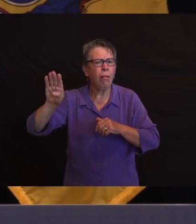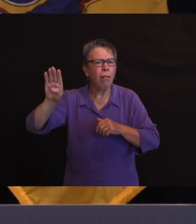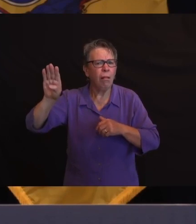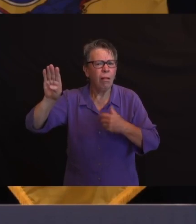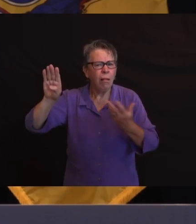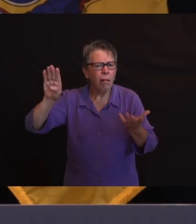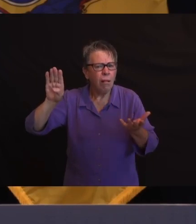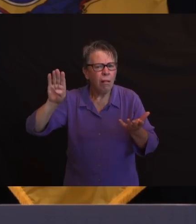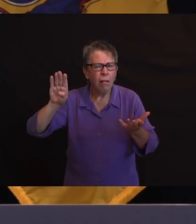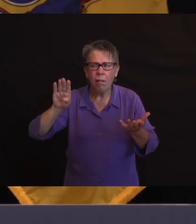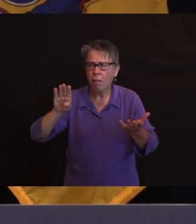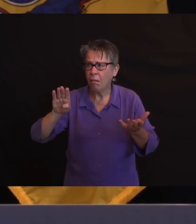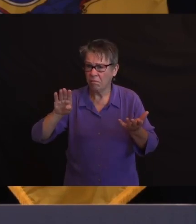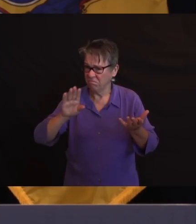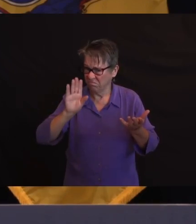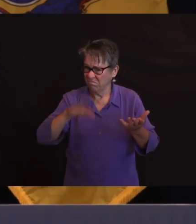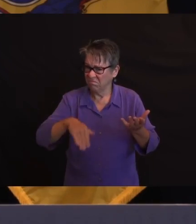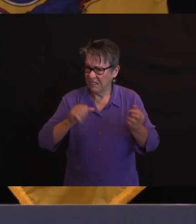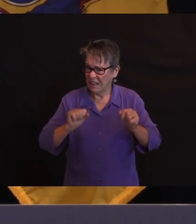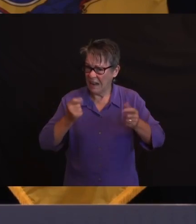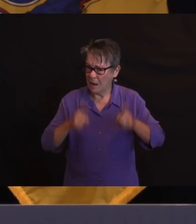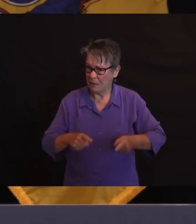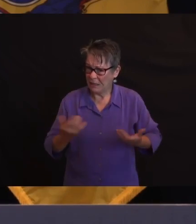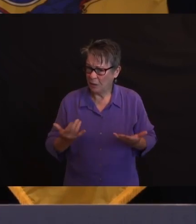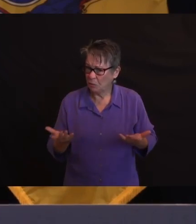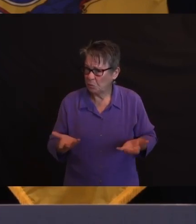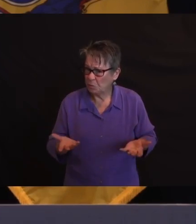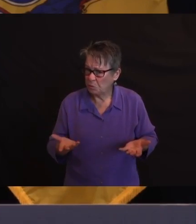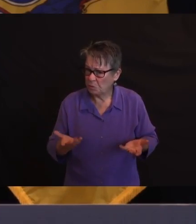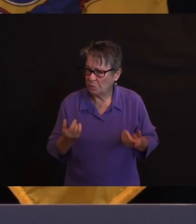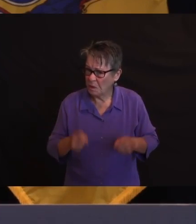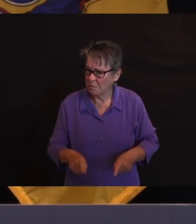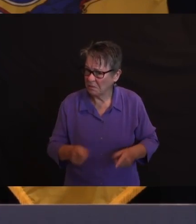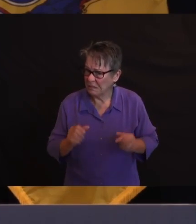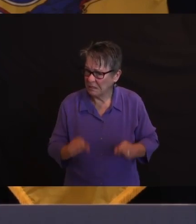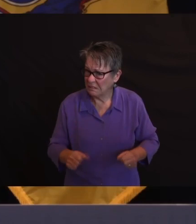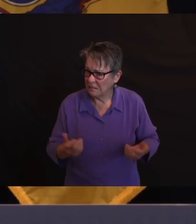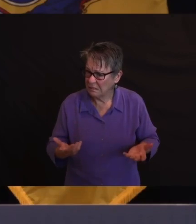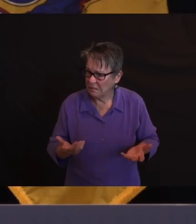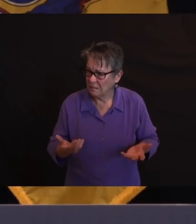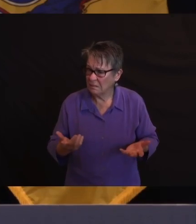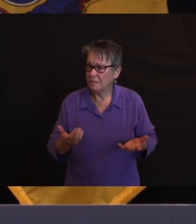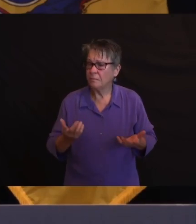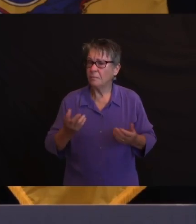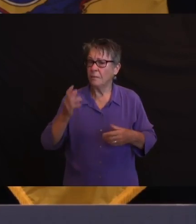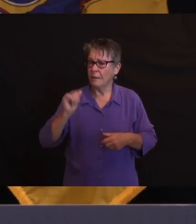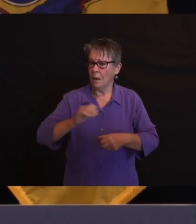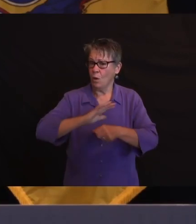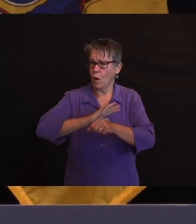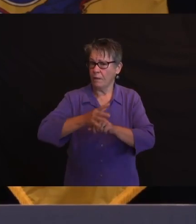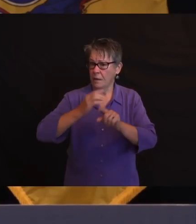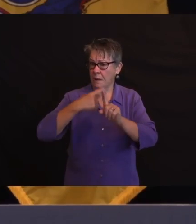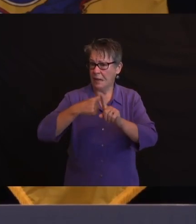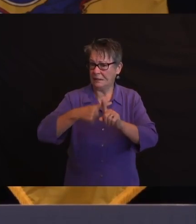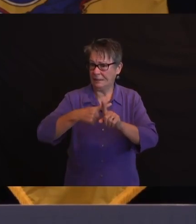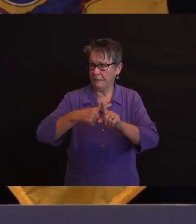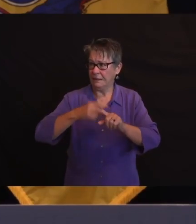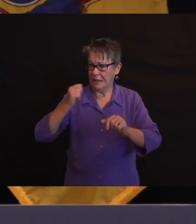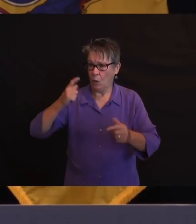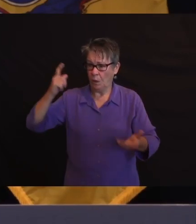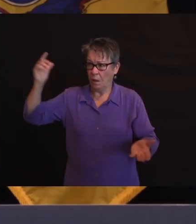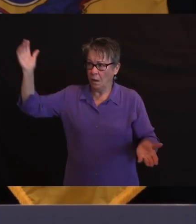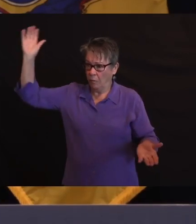positivity rate has stayed among the lowest in the country. And our rate of transmission, while it's over 1, it's been stuck in